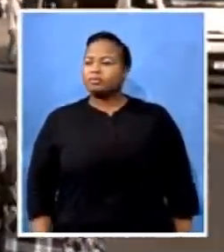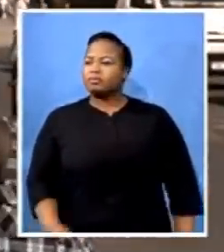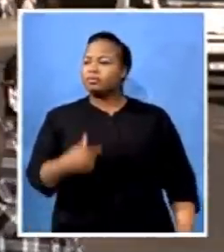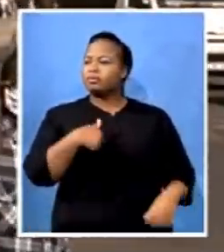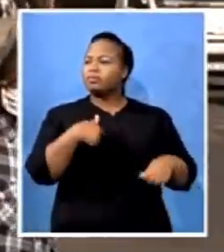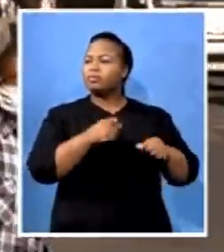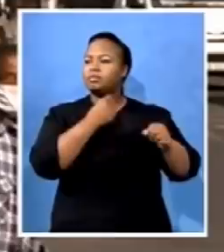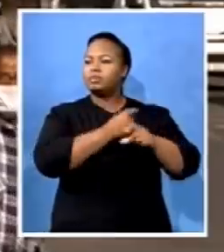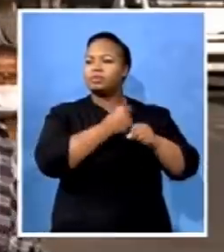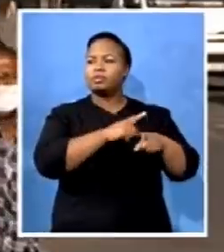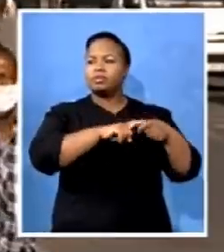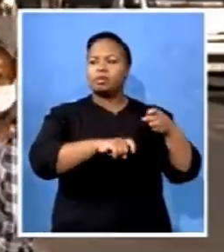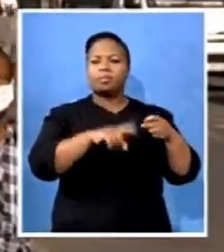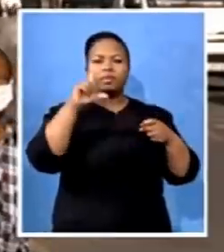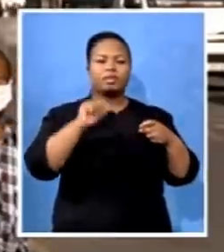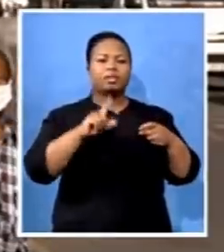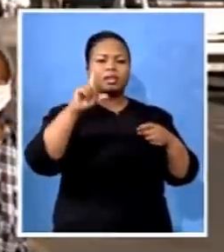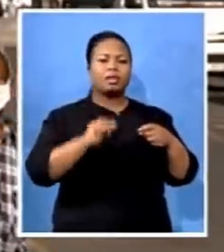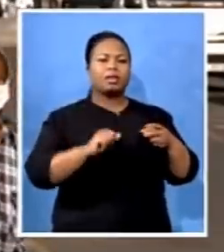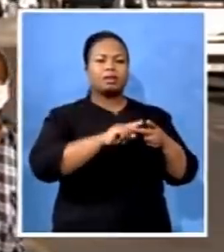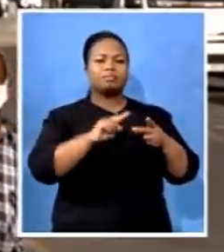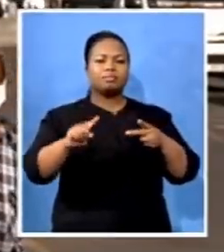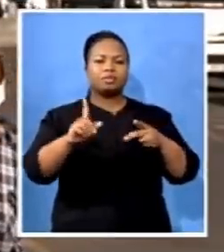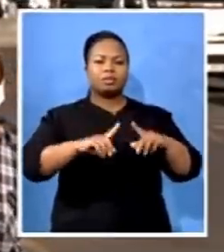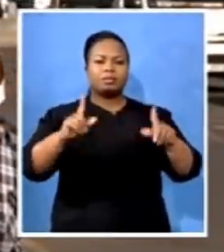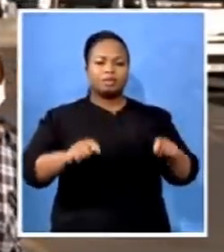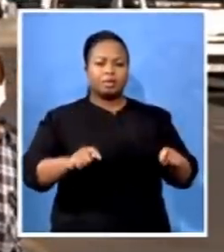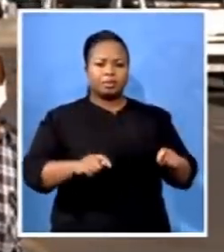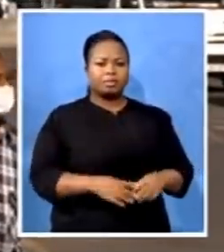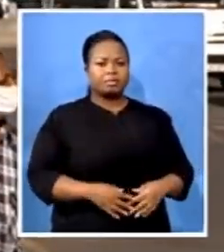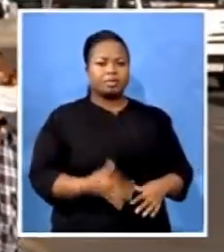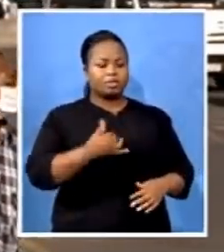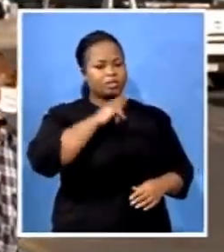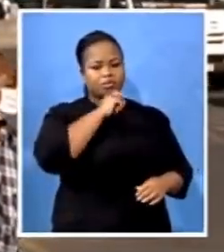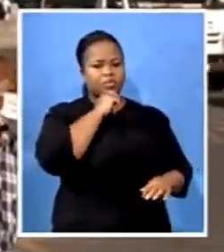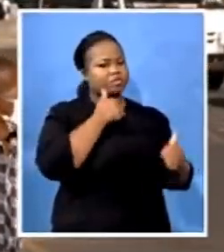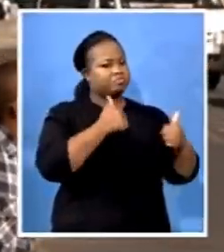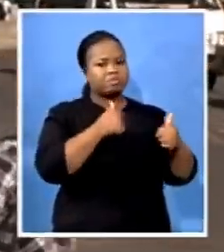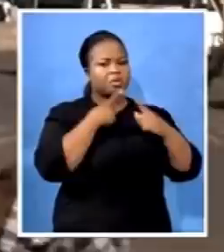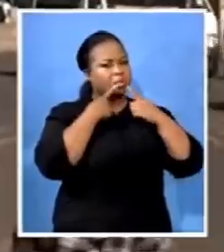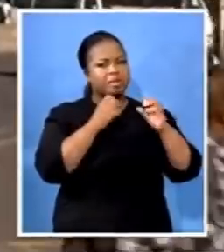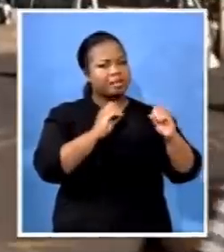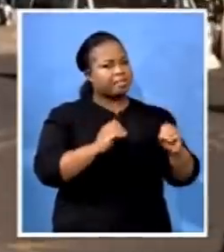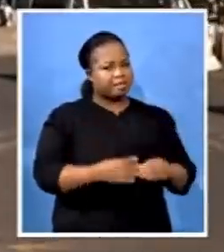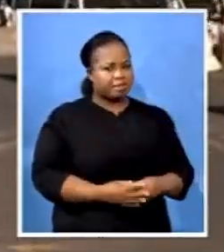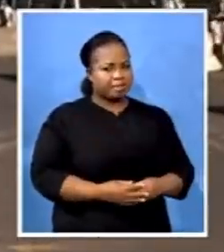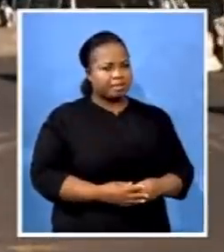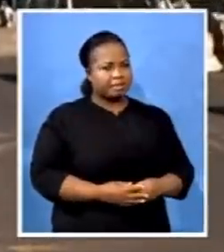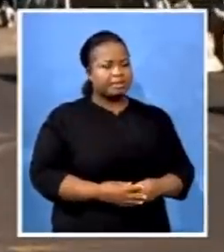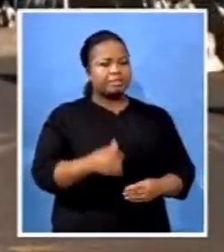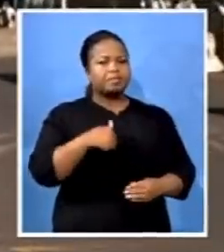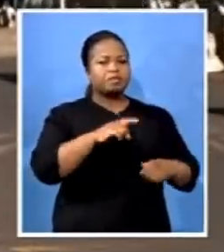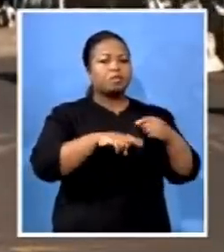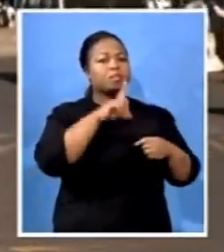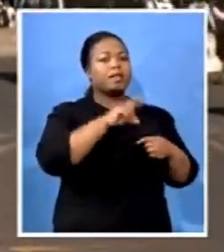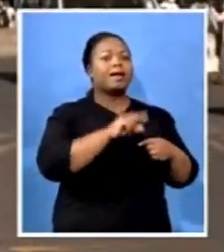you? No, it was very good for this morning. There was no complaint. Yes, I was traveling from Langa to Cape Town, but I'm coming to do my own things.